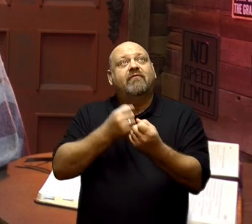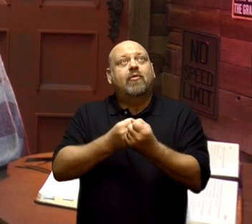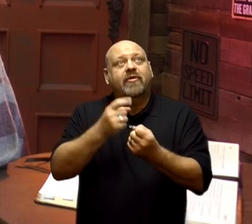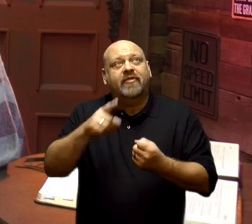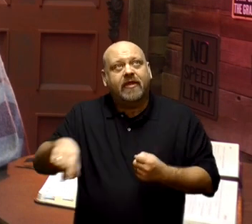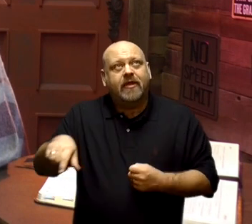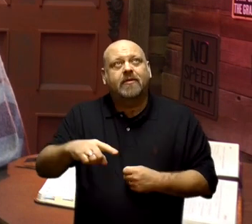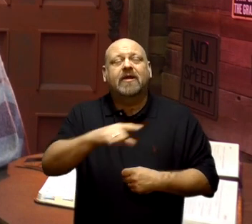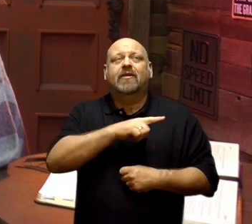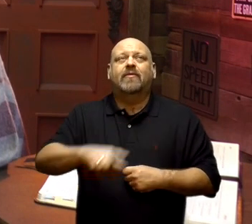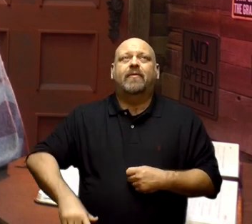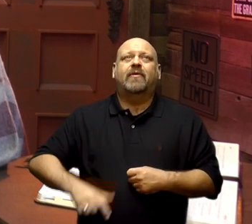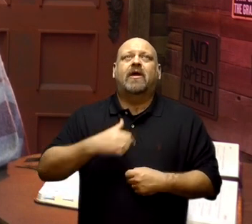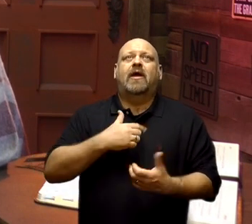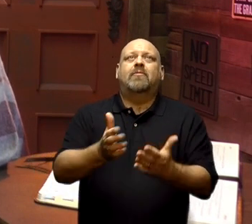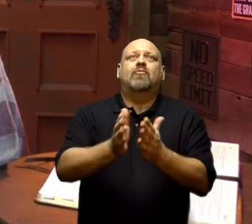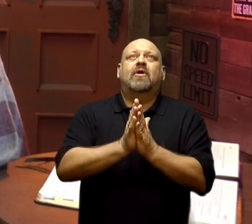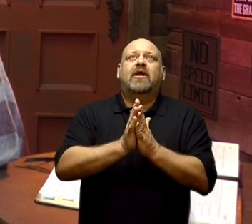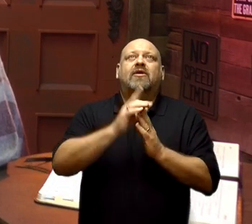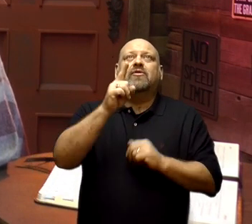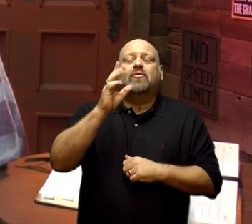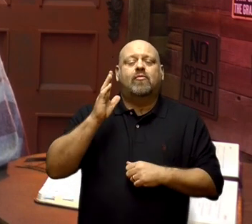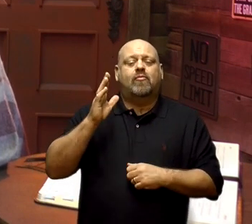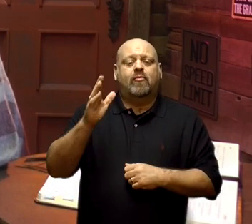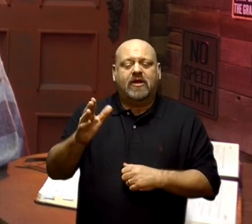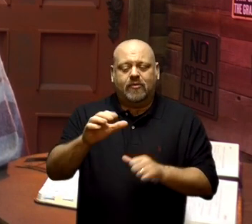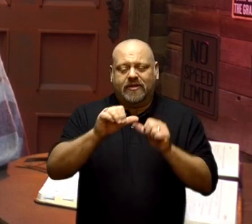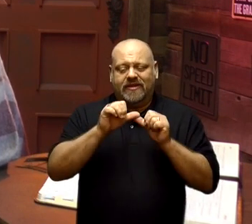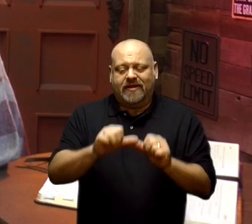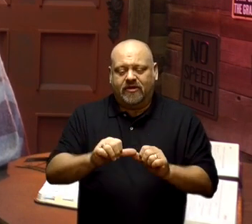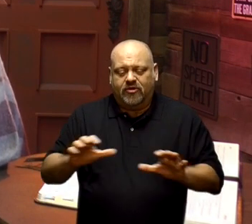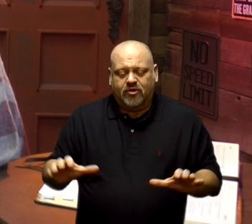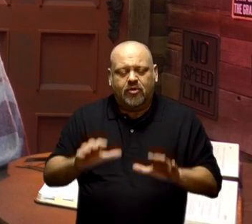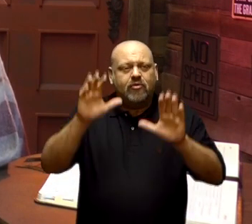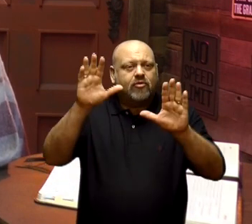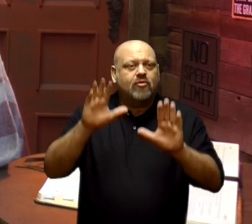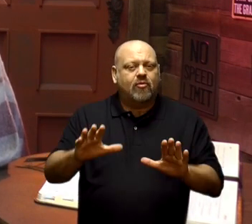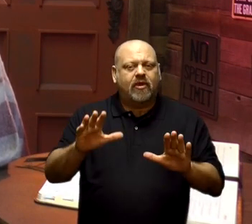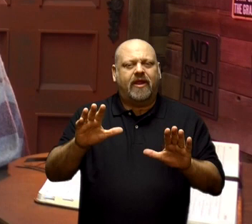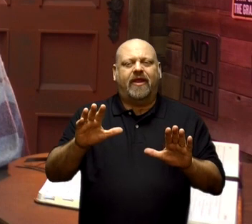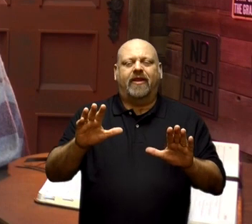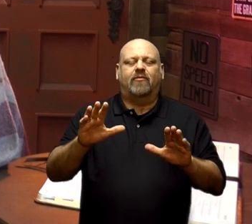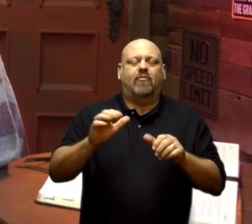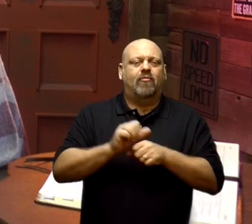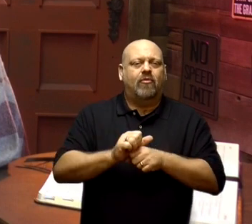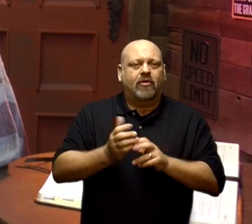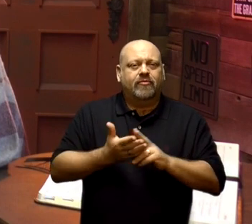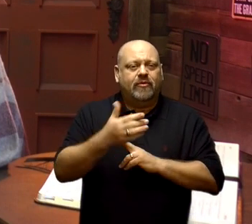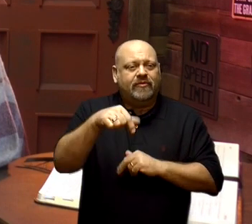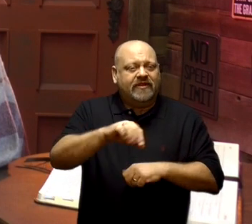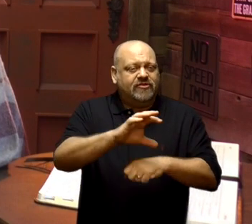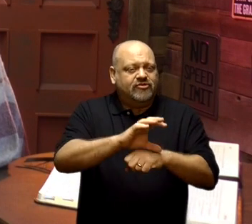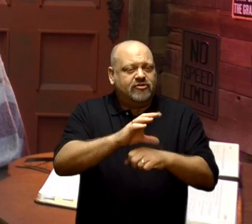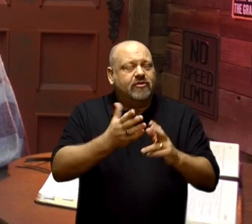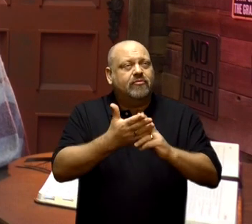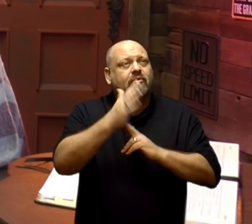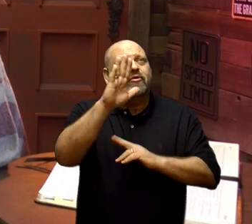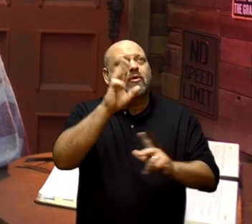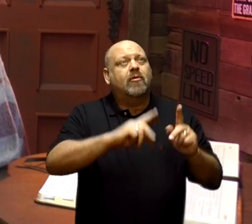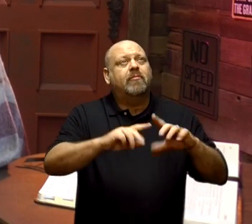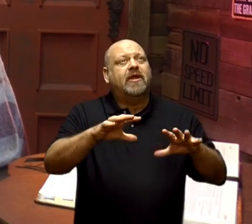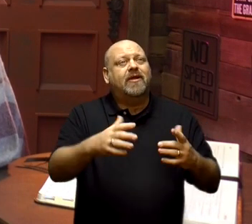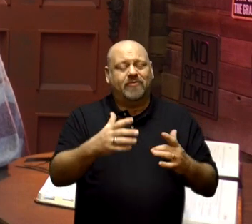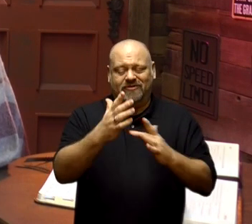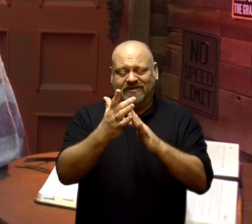and you are for them. And Lord, I just pray that you would continue to do a great and mighty work through this church, through